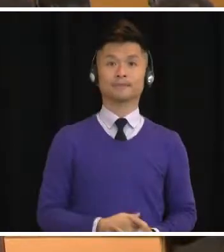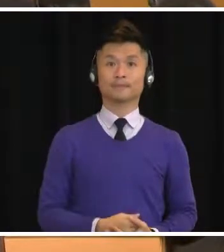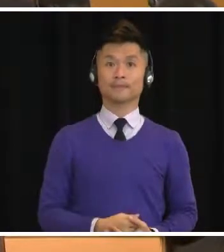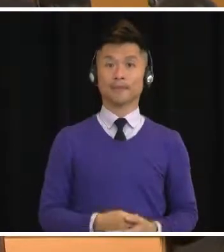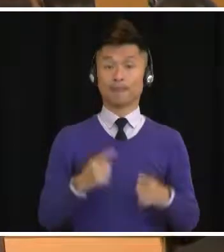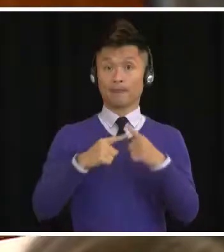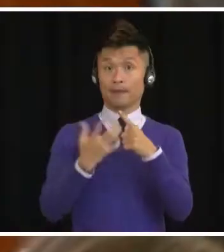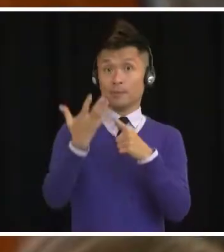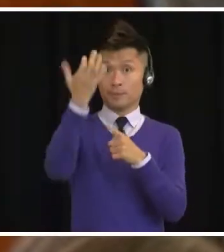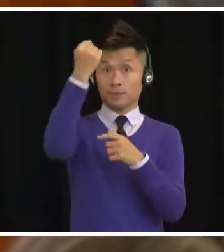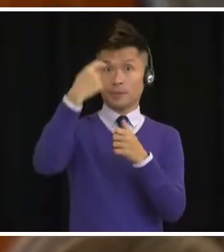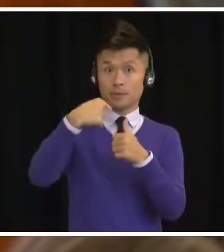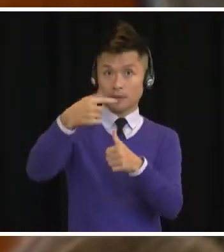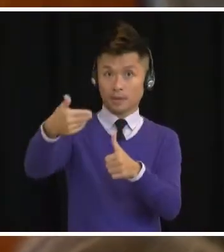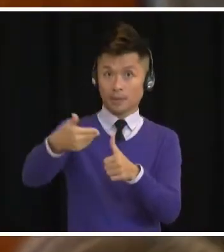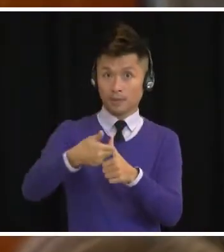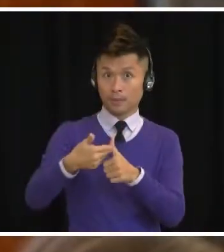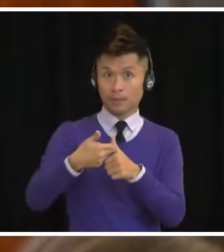rights?